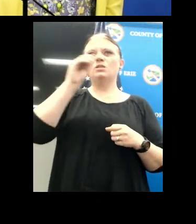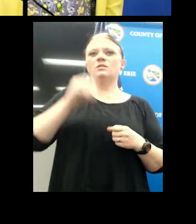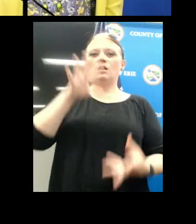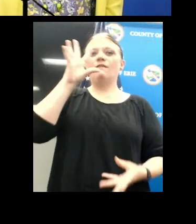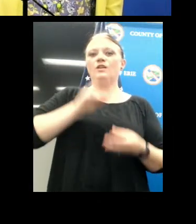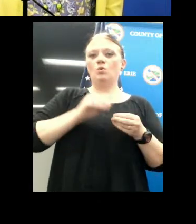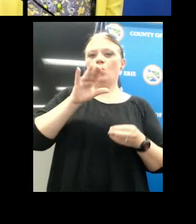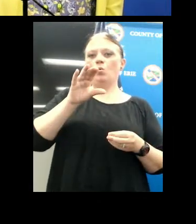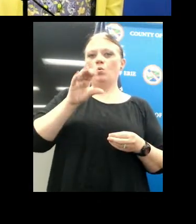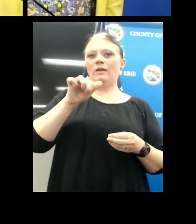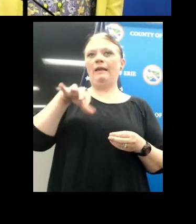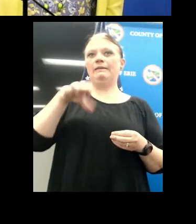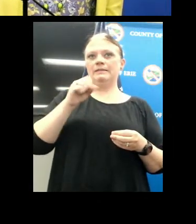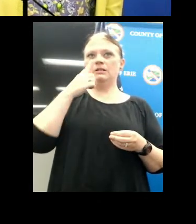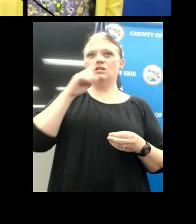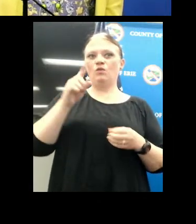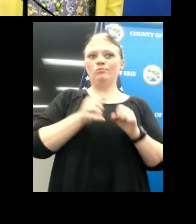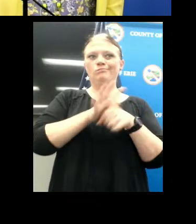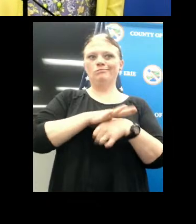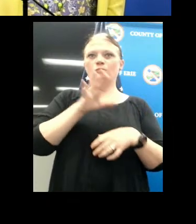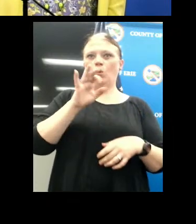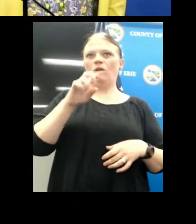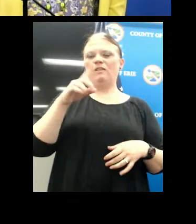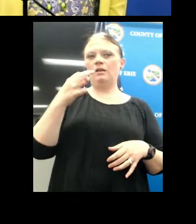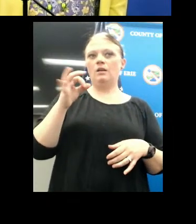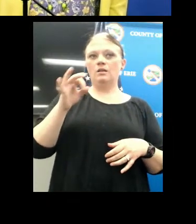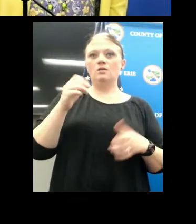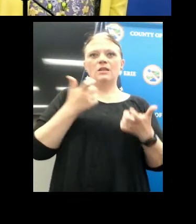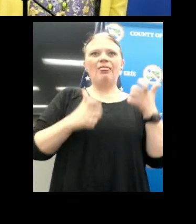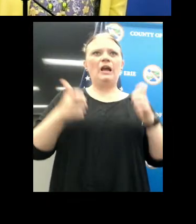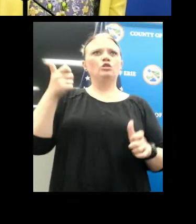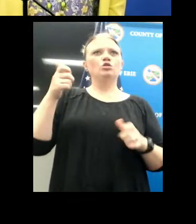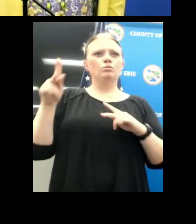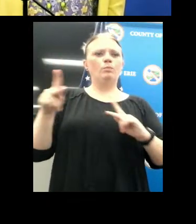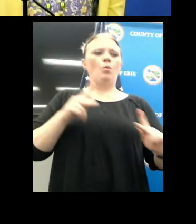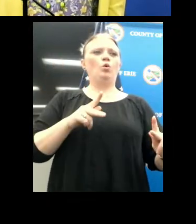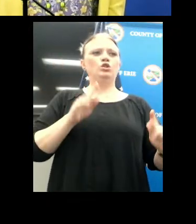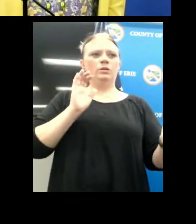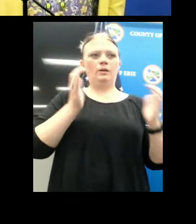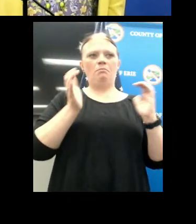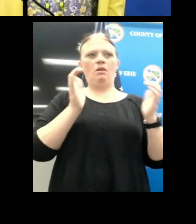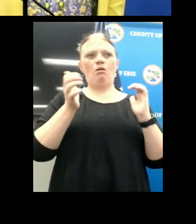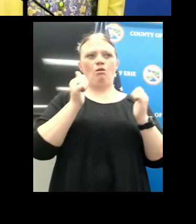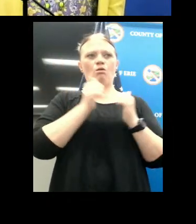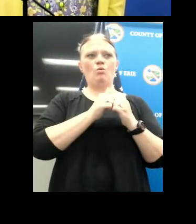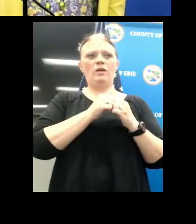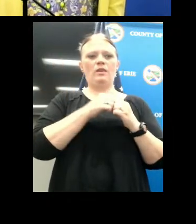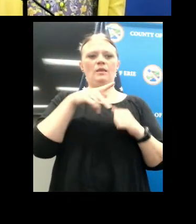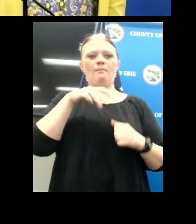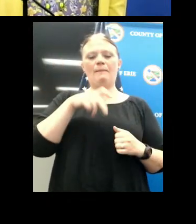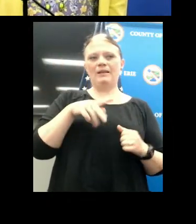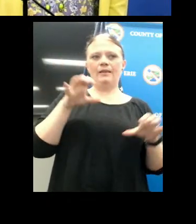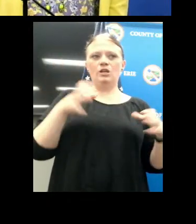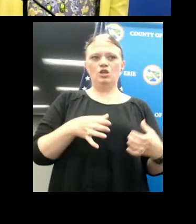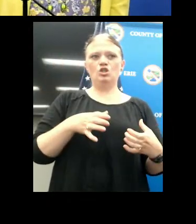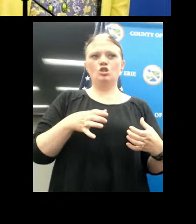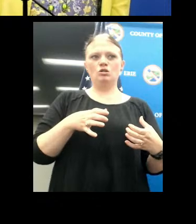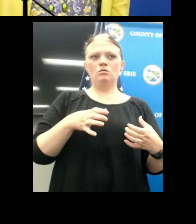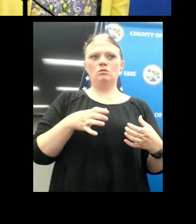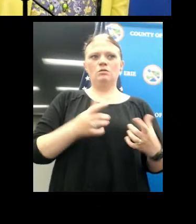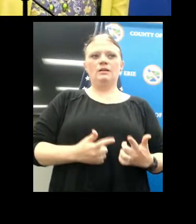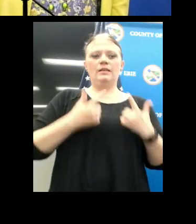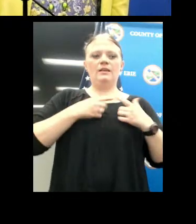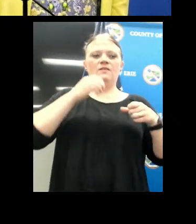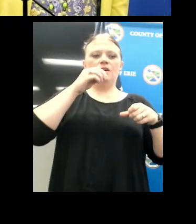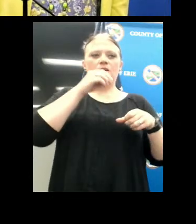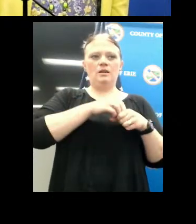our COVID-19 cases. So we're seeing a much larger proportion of compared to the population of among people